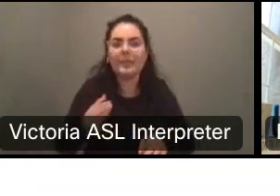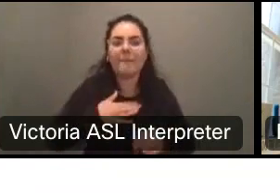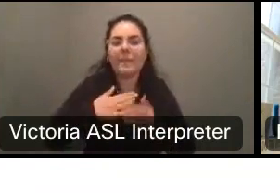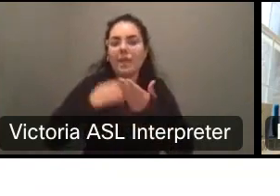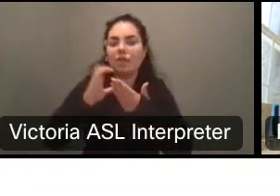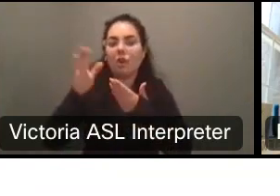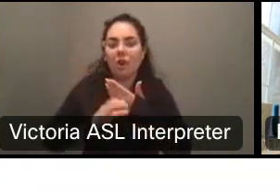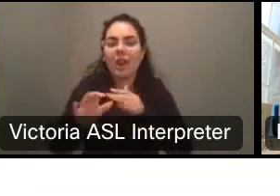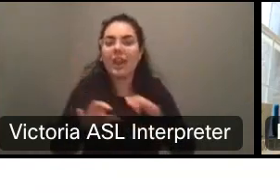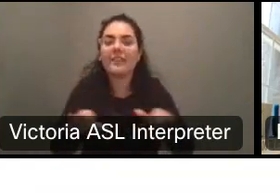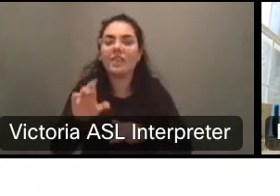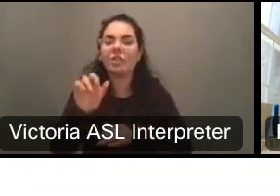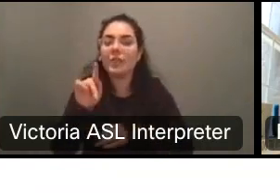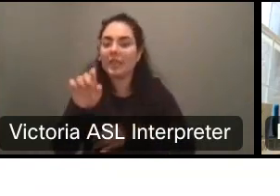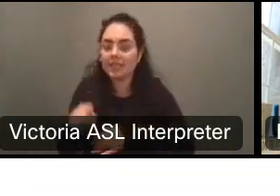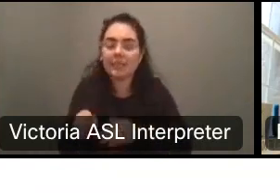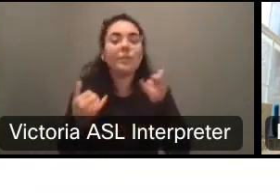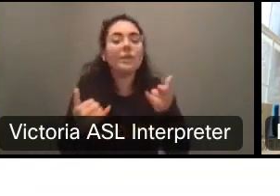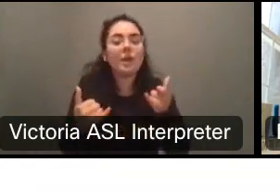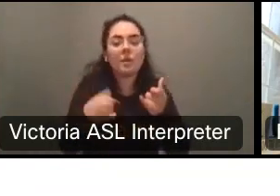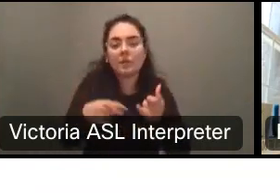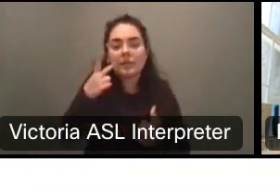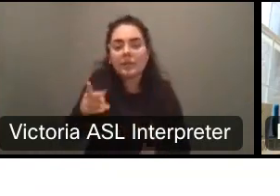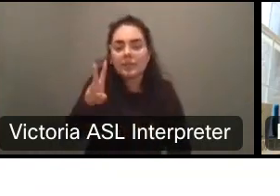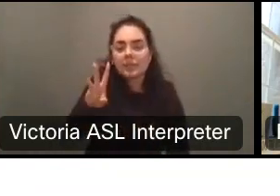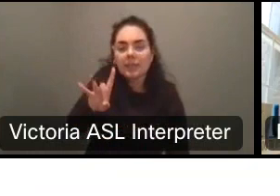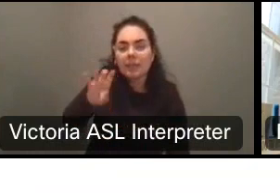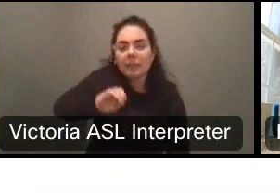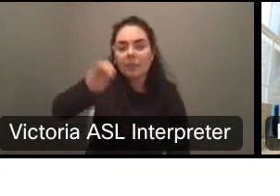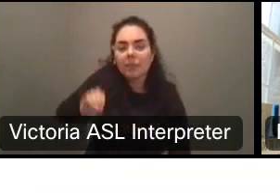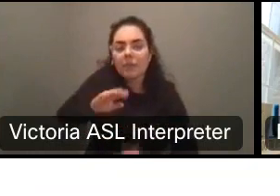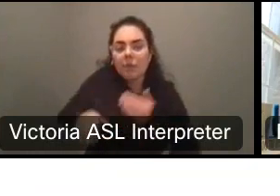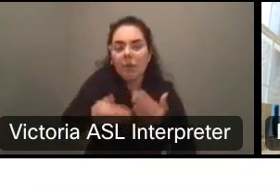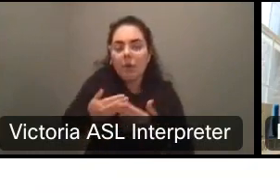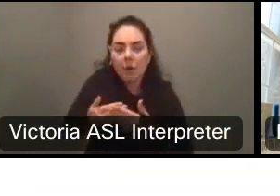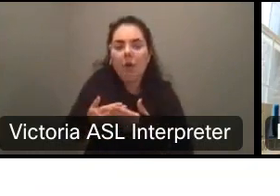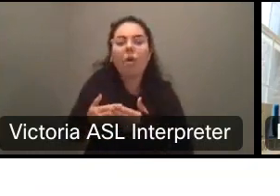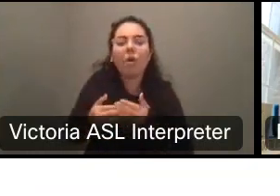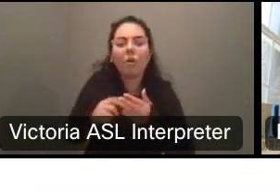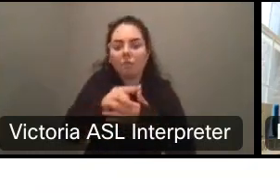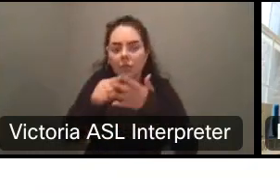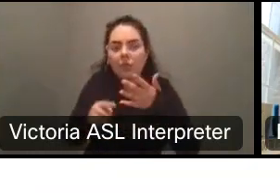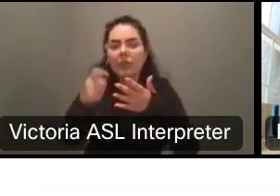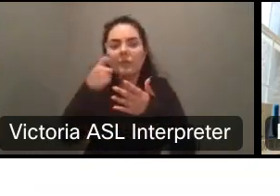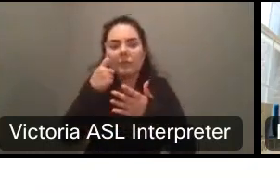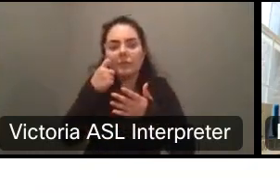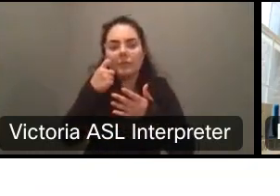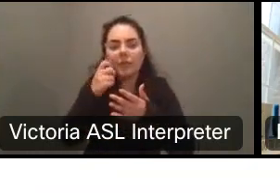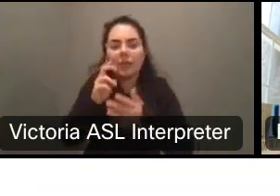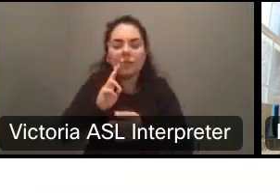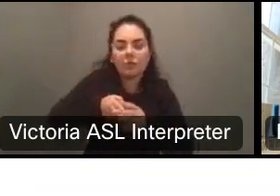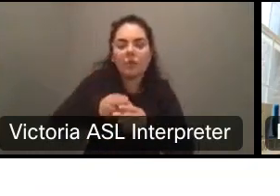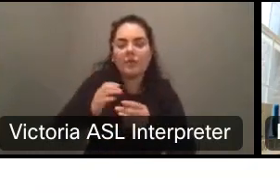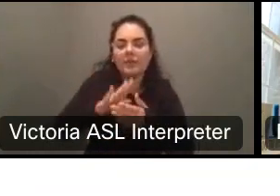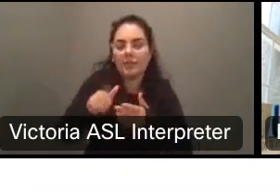rate. Right now, we're sitting at 68% of all comers that have come to our center in the last